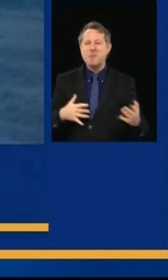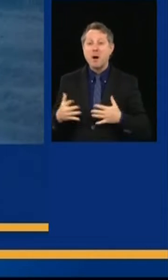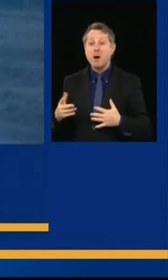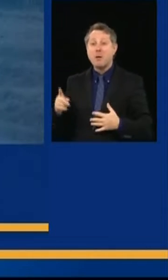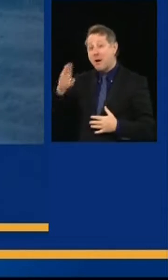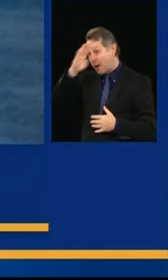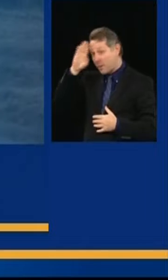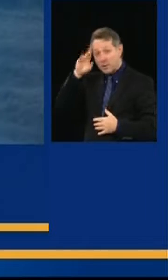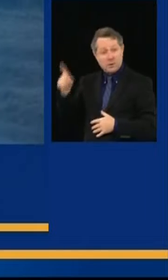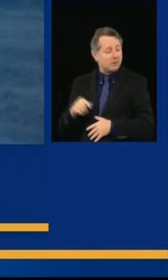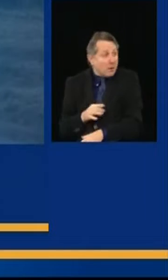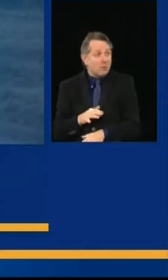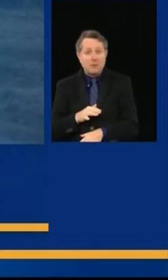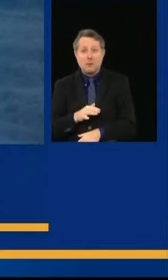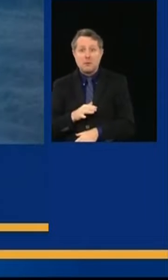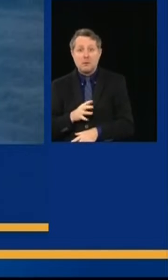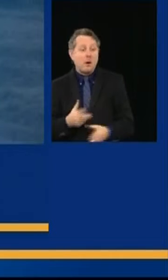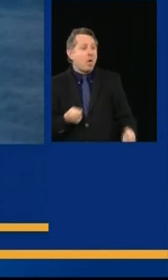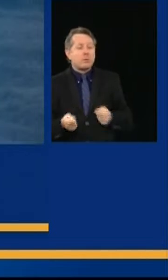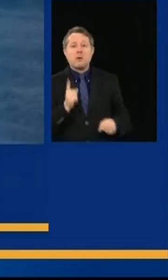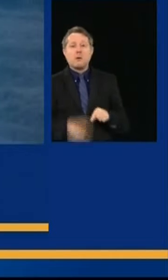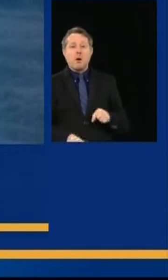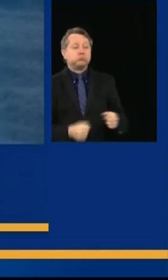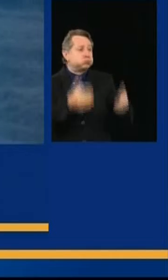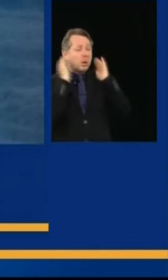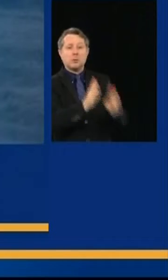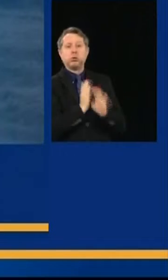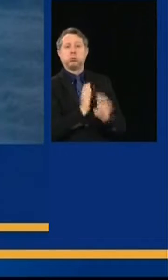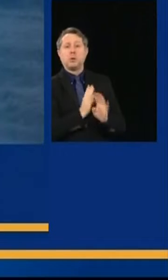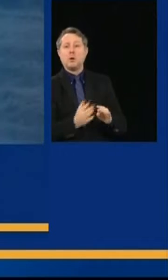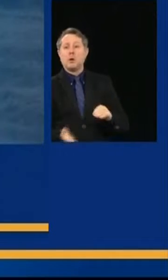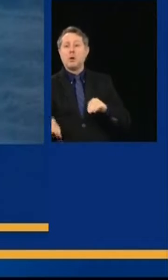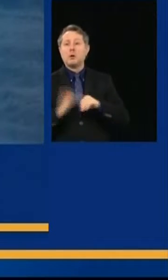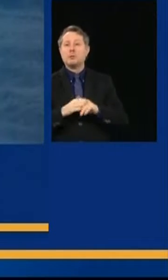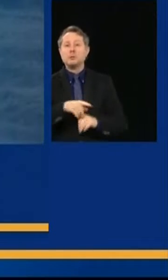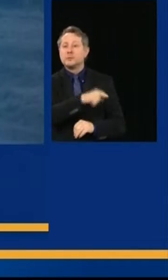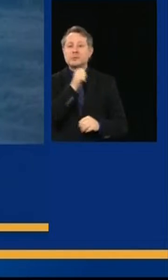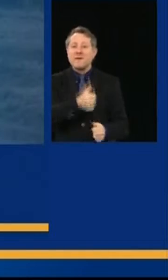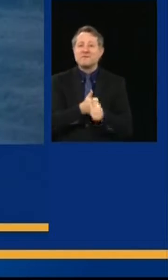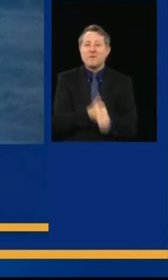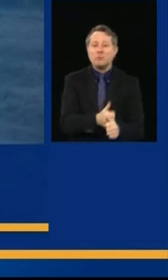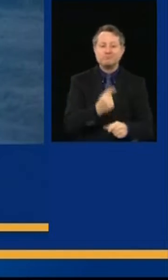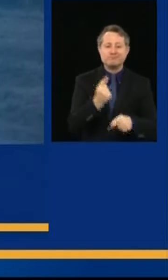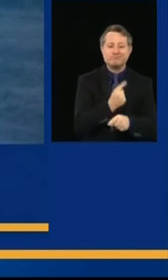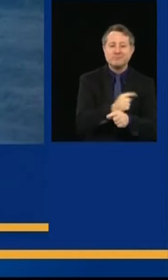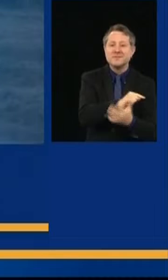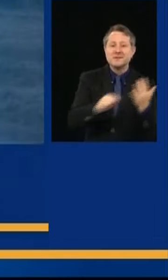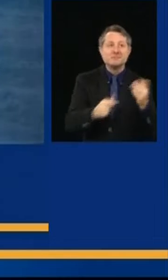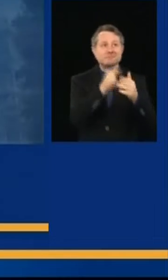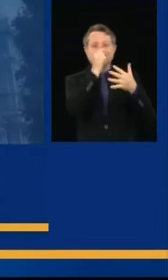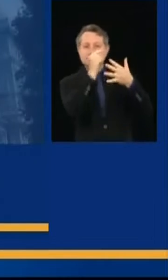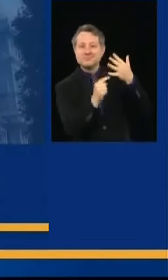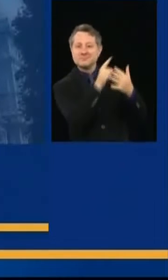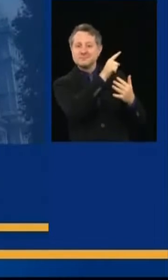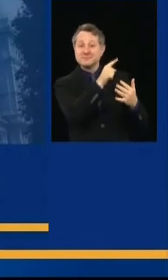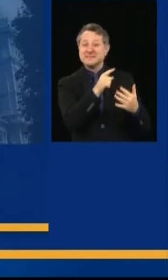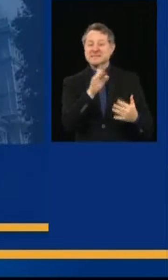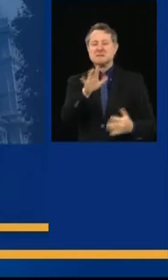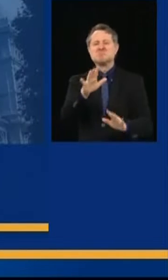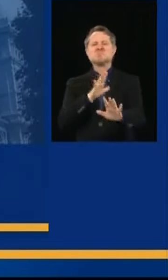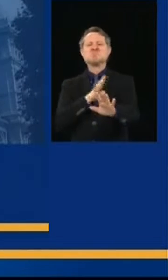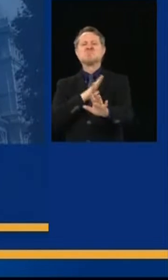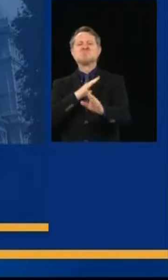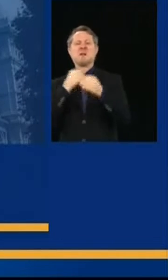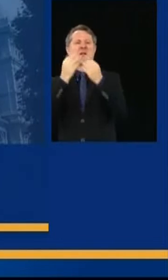people are not taking the right precautions. That's what too soon means. Okay, well then how do we calibrate